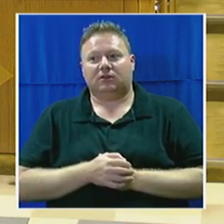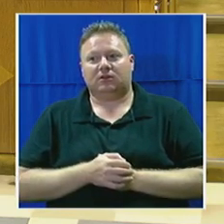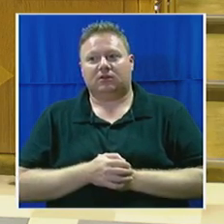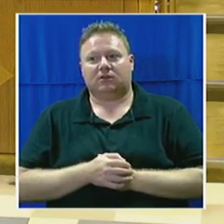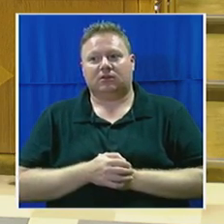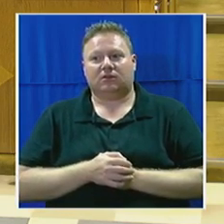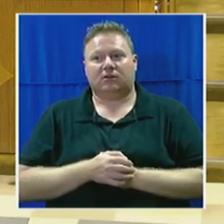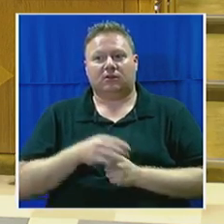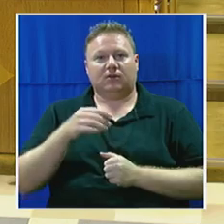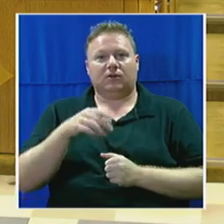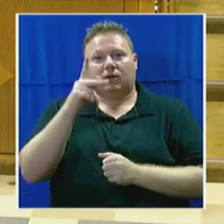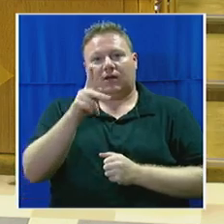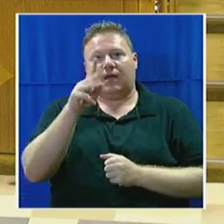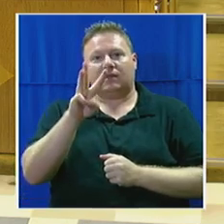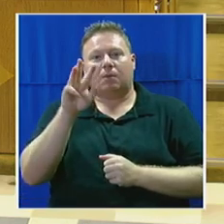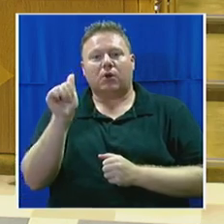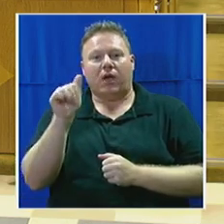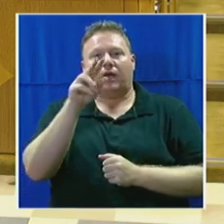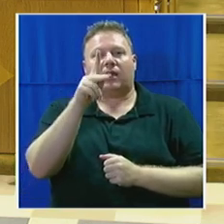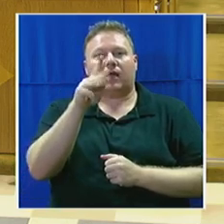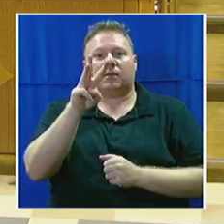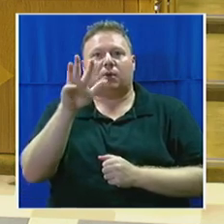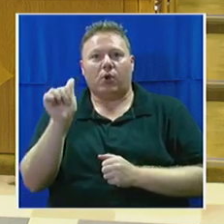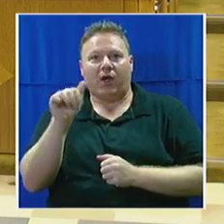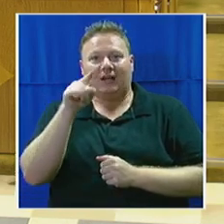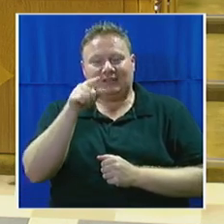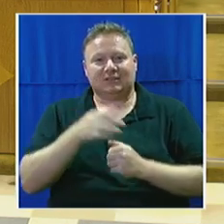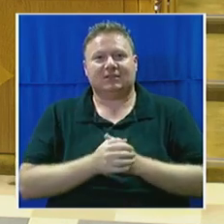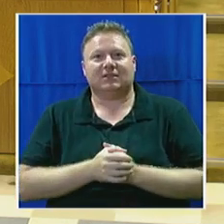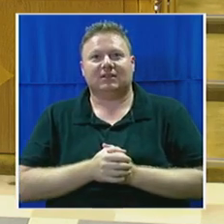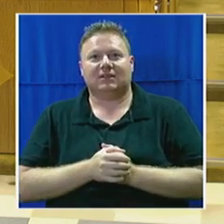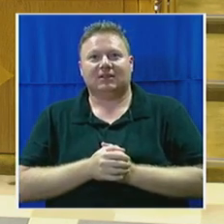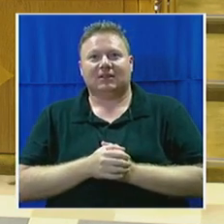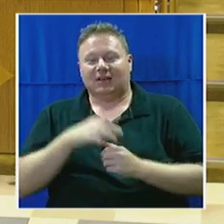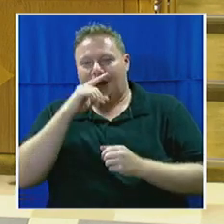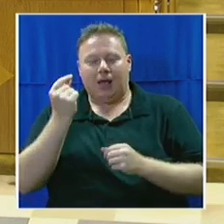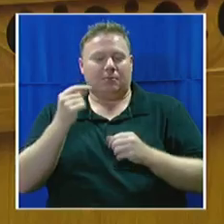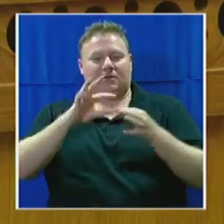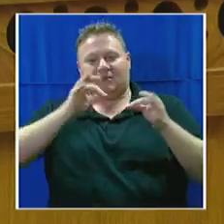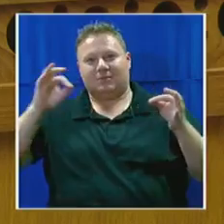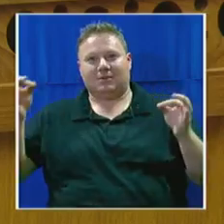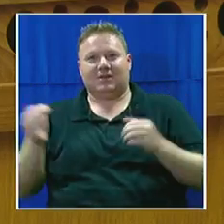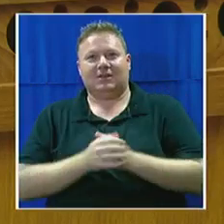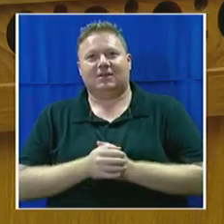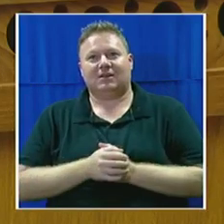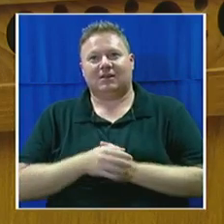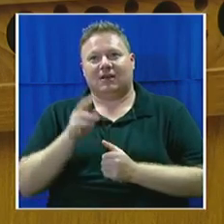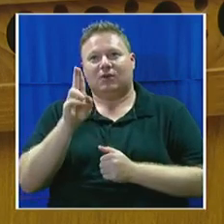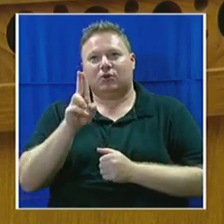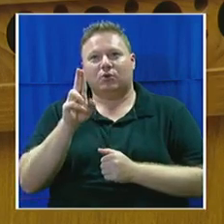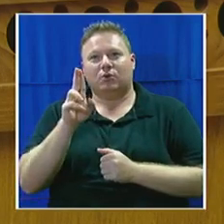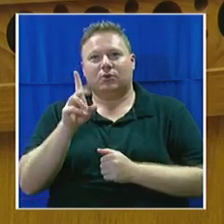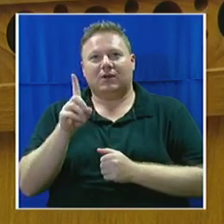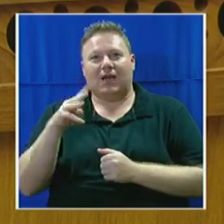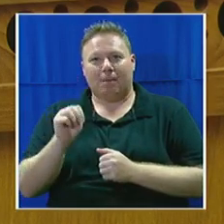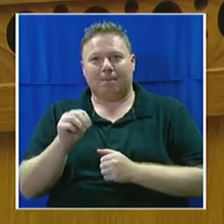Yini Deputy Speaker ubizane lobukhobo kaThixo wami. Honorable Deputy Speaker and honorable members, the United Democratic Movement is of the